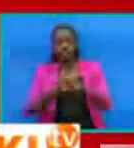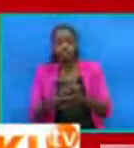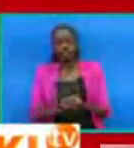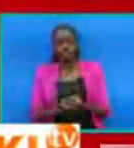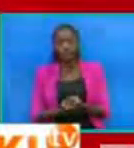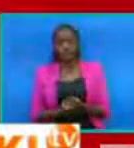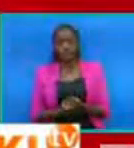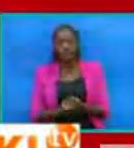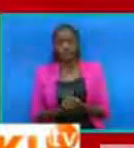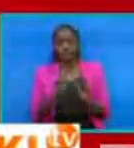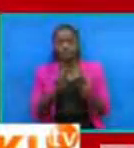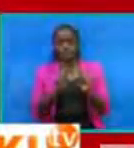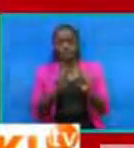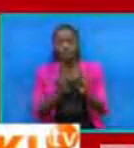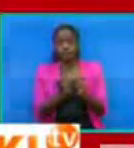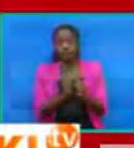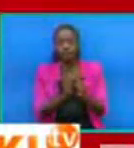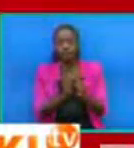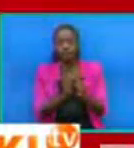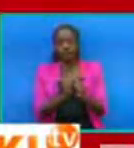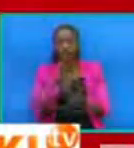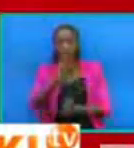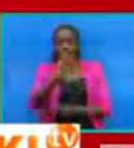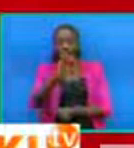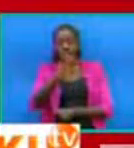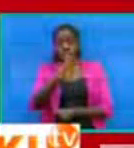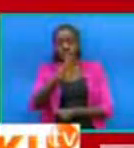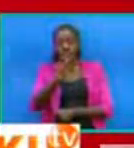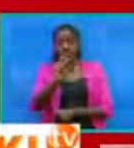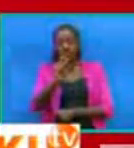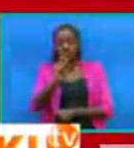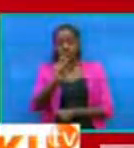with the facilitation of ICT